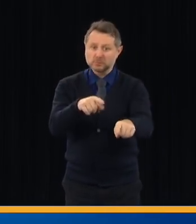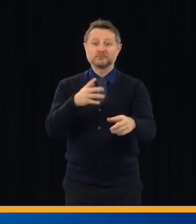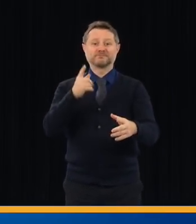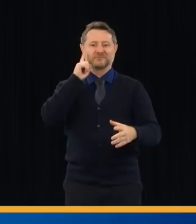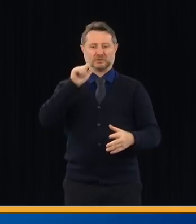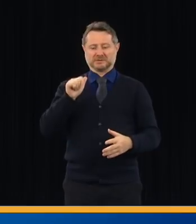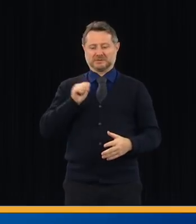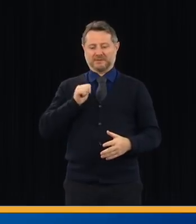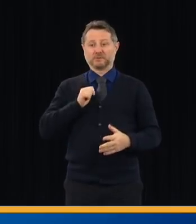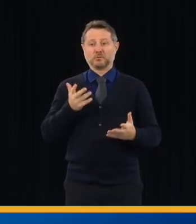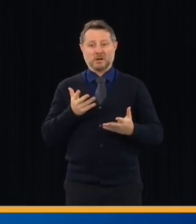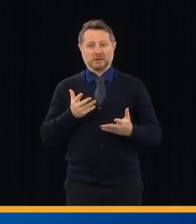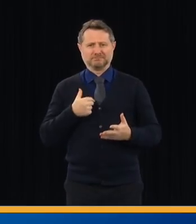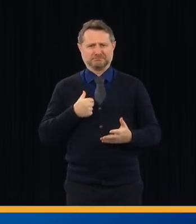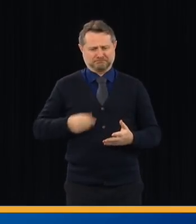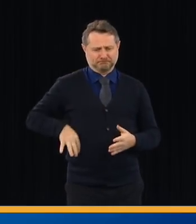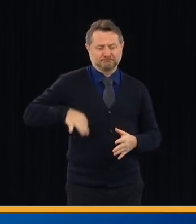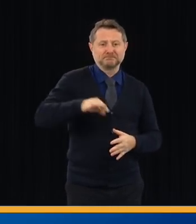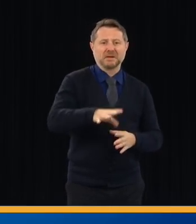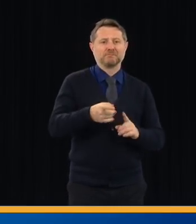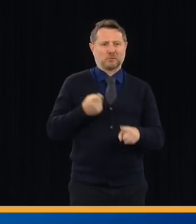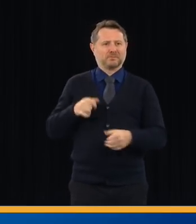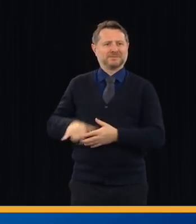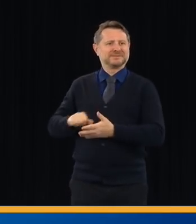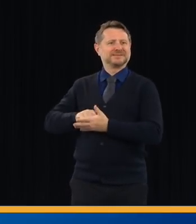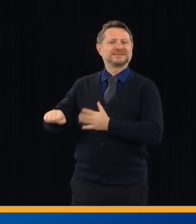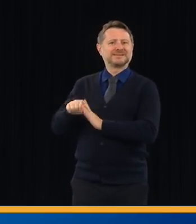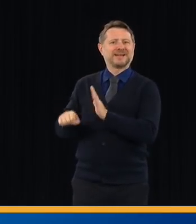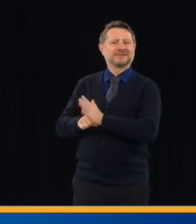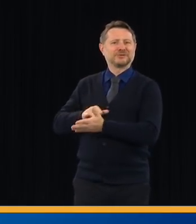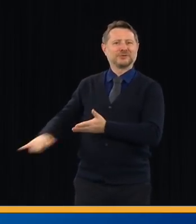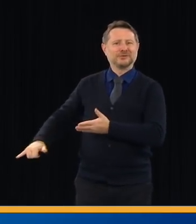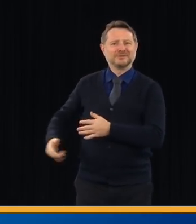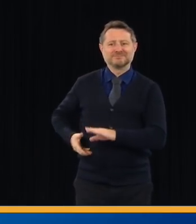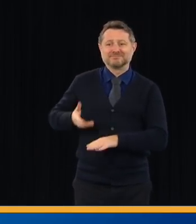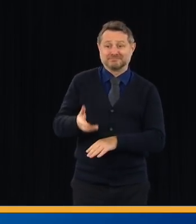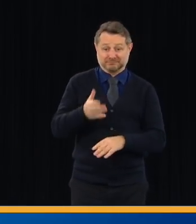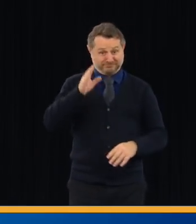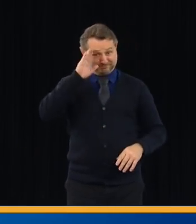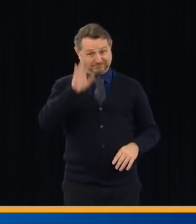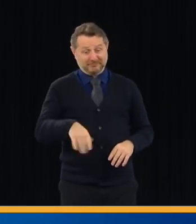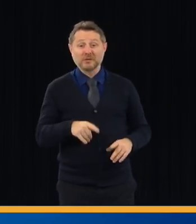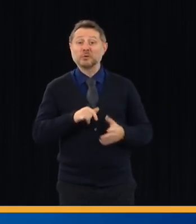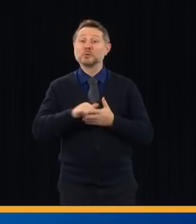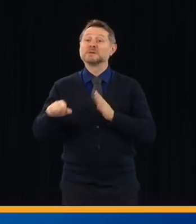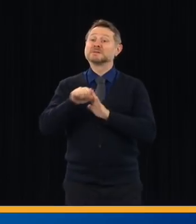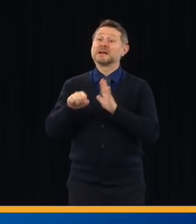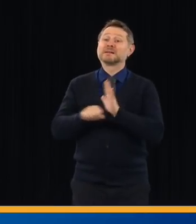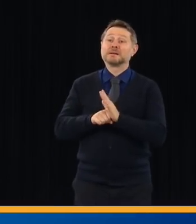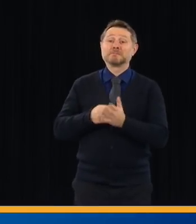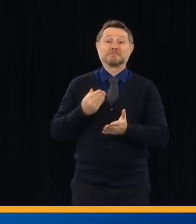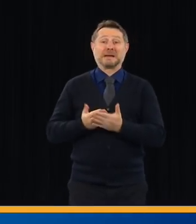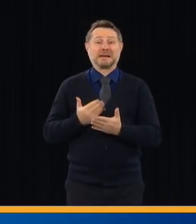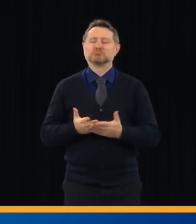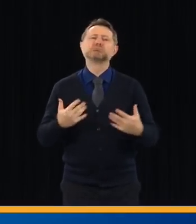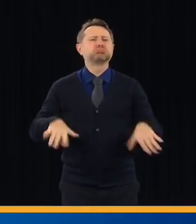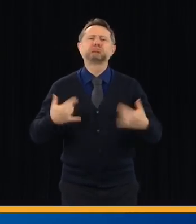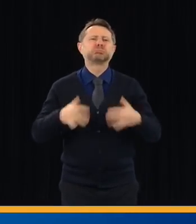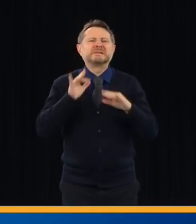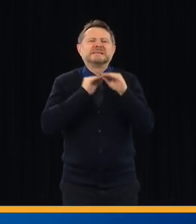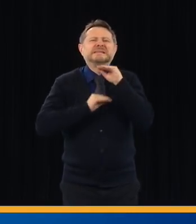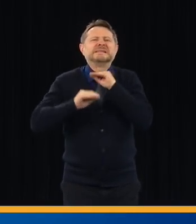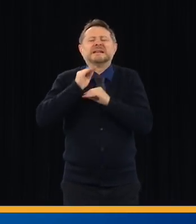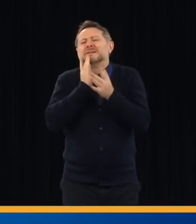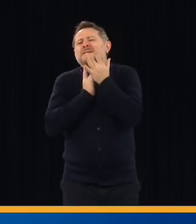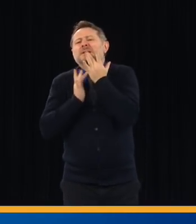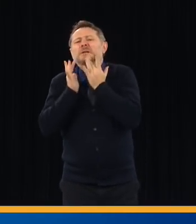ventilators. So trust me, you know the situation, financial situation of the state. We were not looking